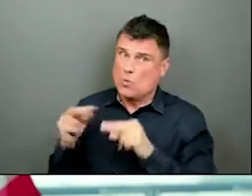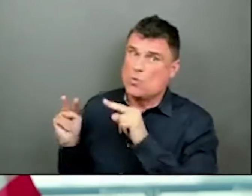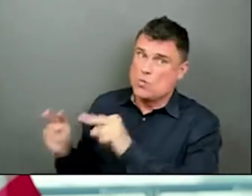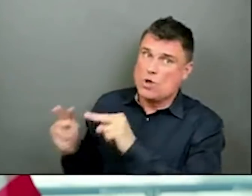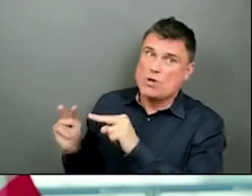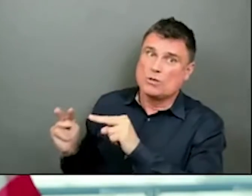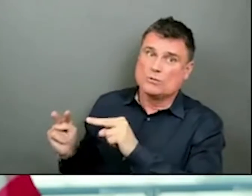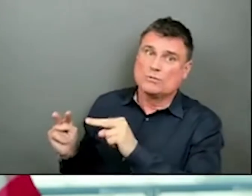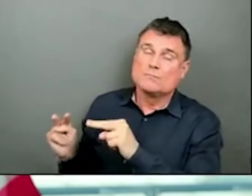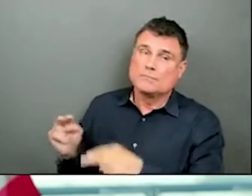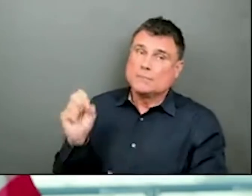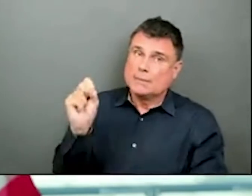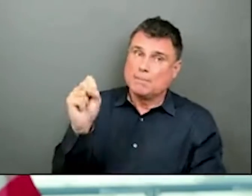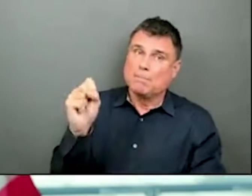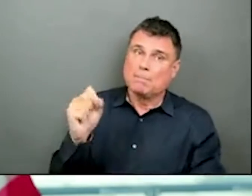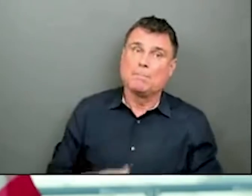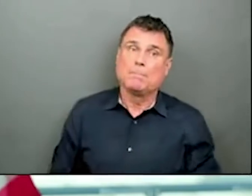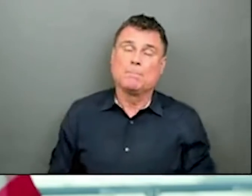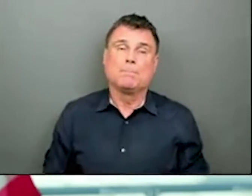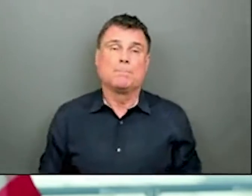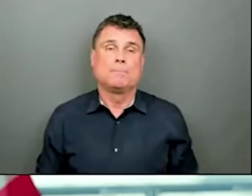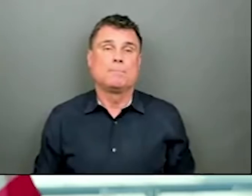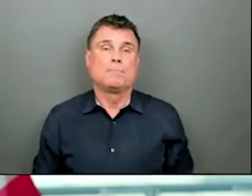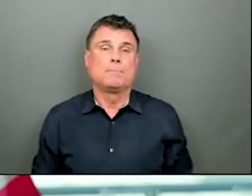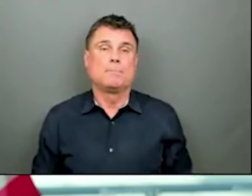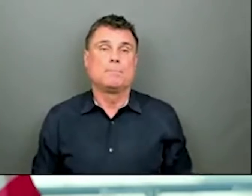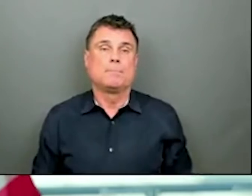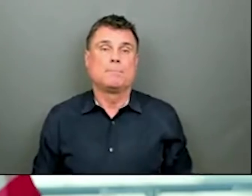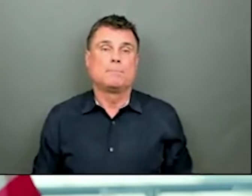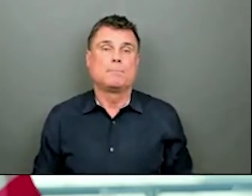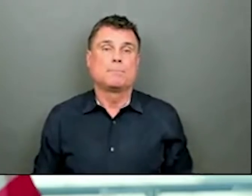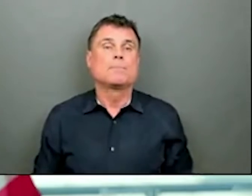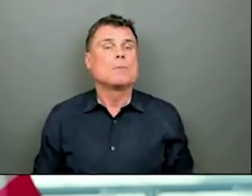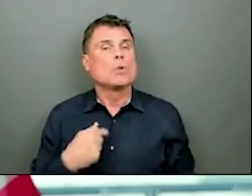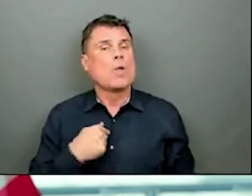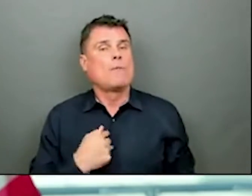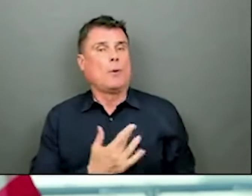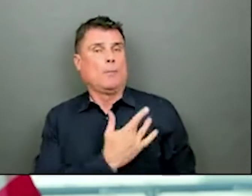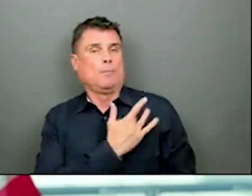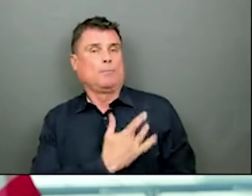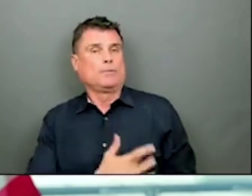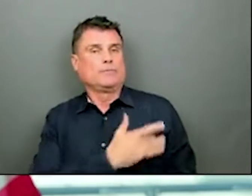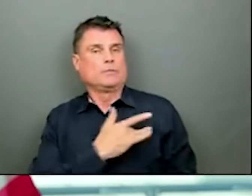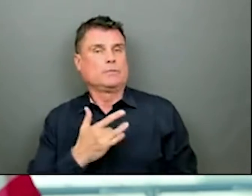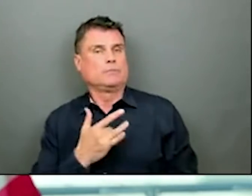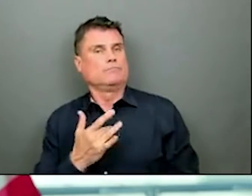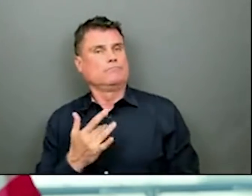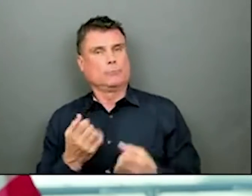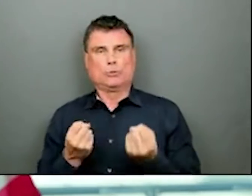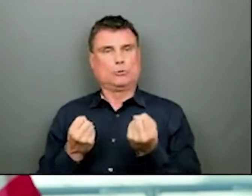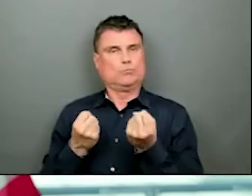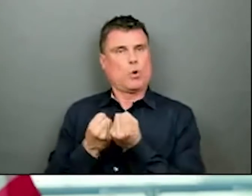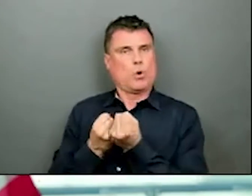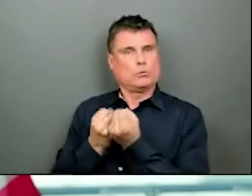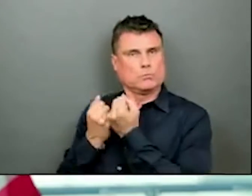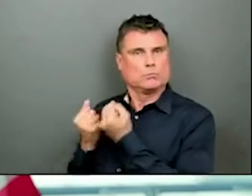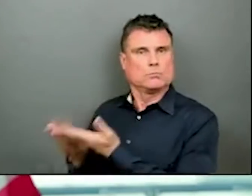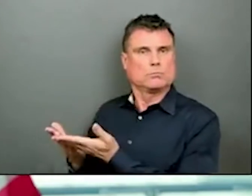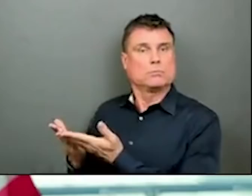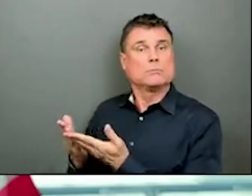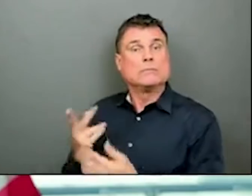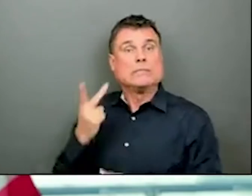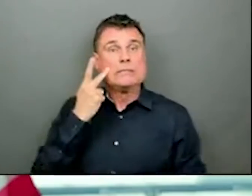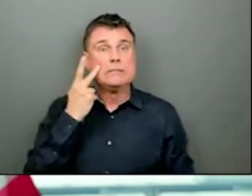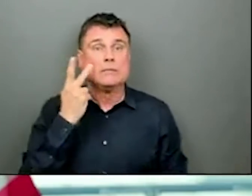to. And yes, there is a provincial support to look at where we move people who